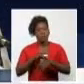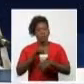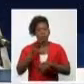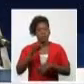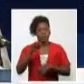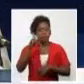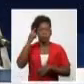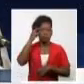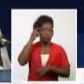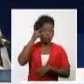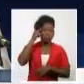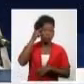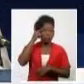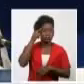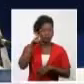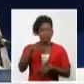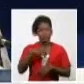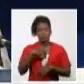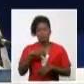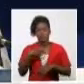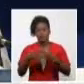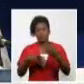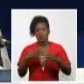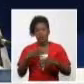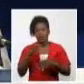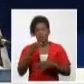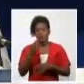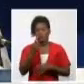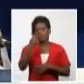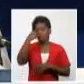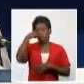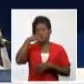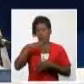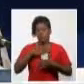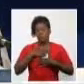this gentleman yesterday.